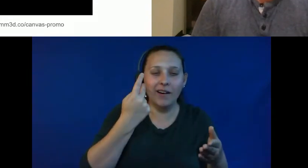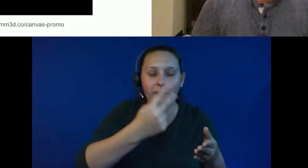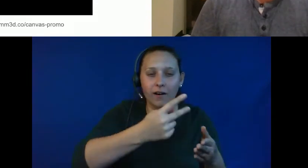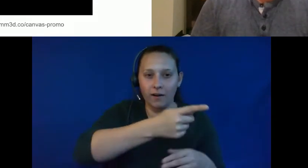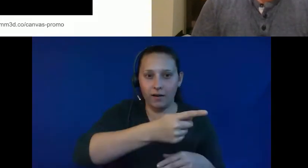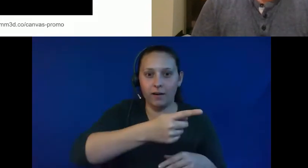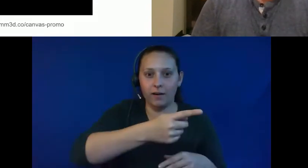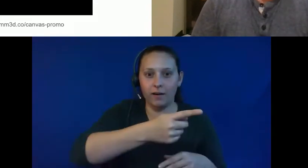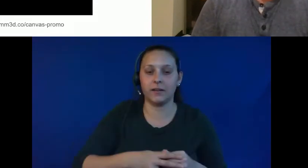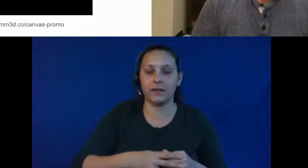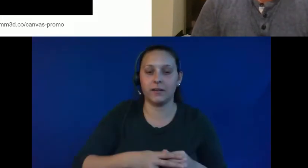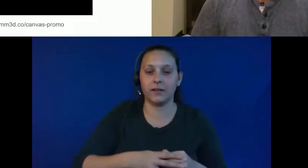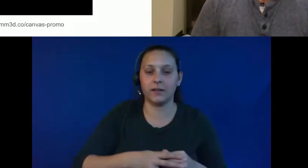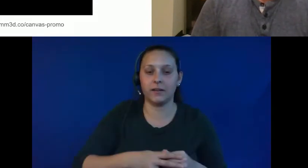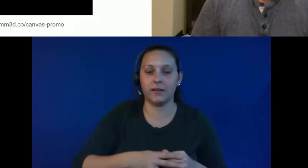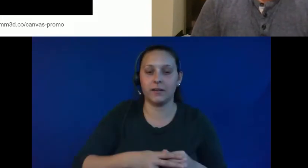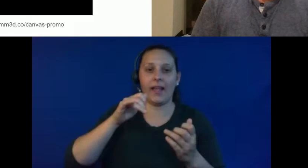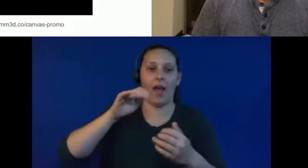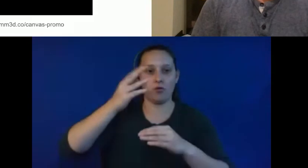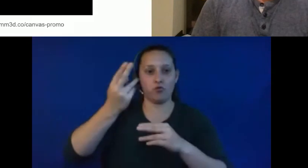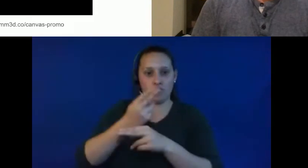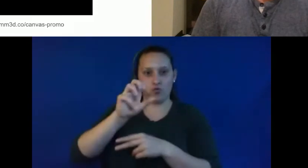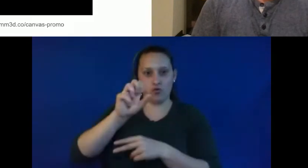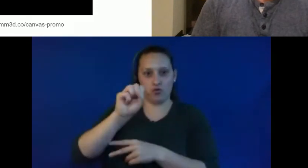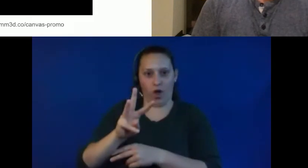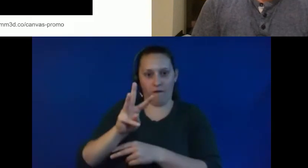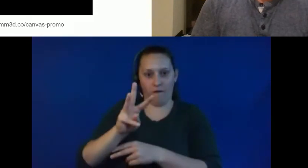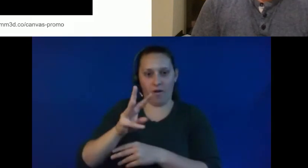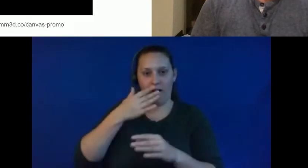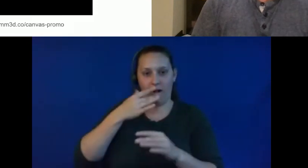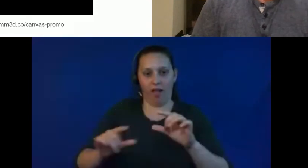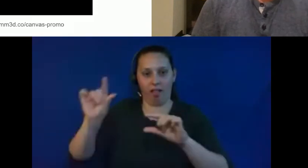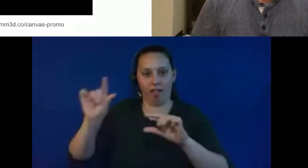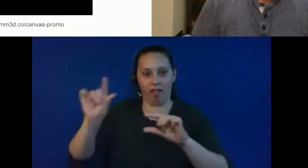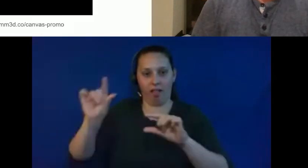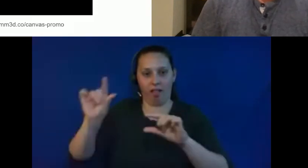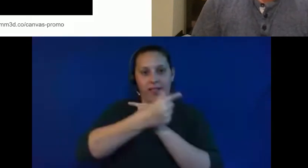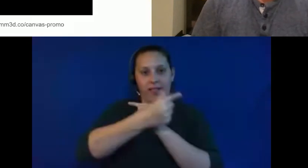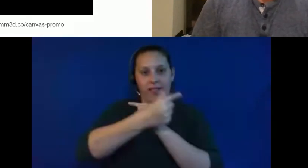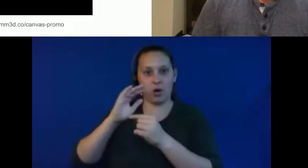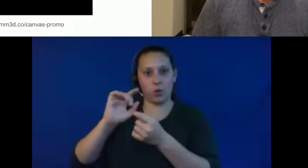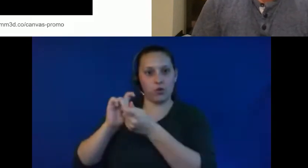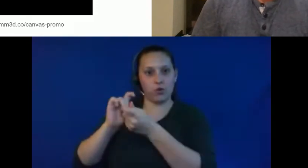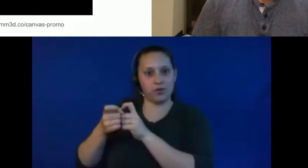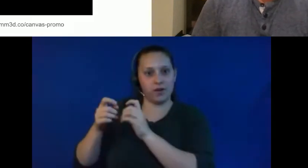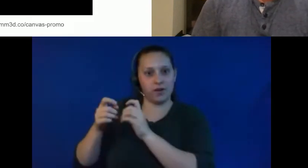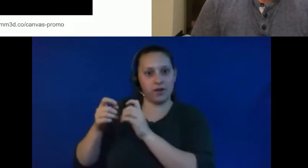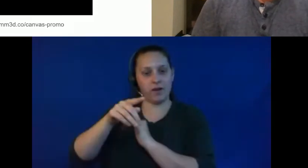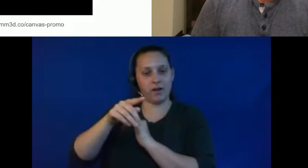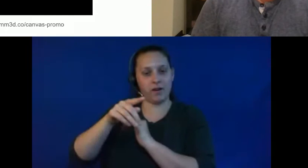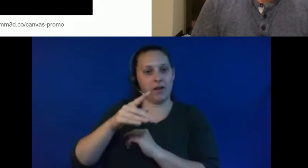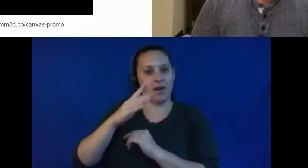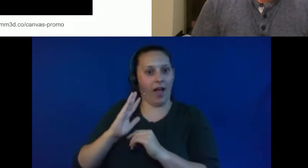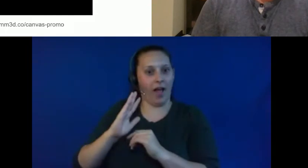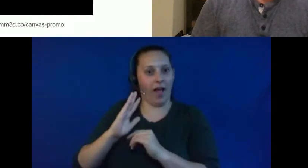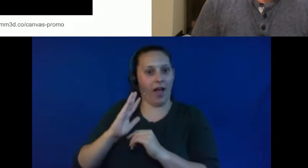paint on top of it in our software, and it will actually change it onto your model and provide those instructions to your 3D printer and Palette so that you can